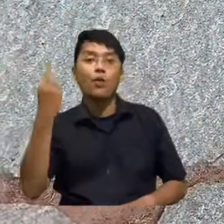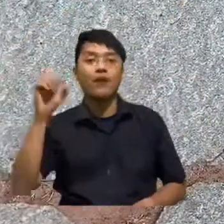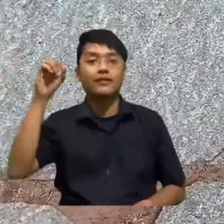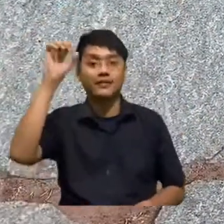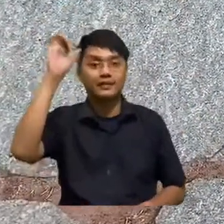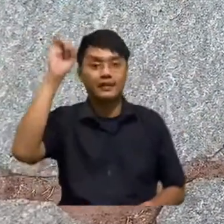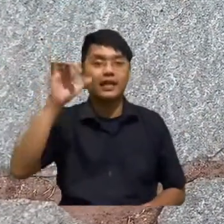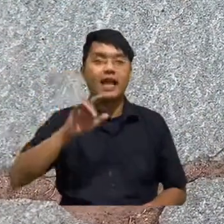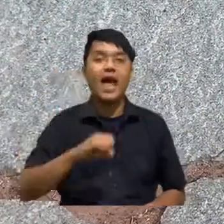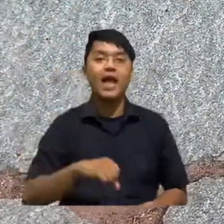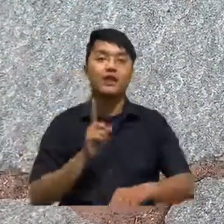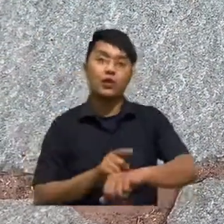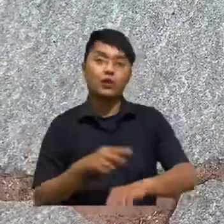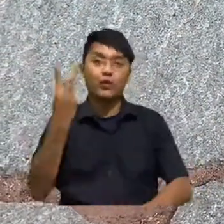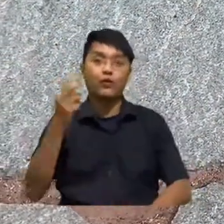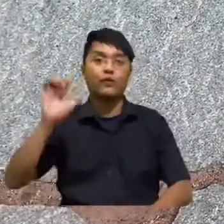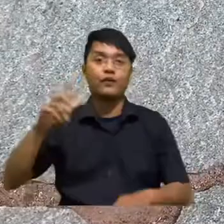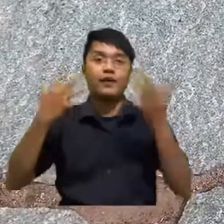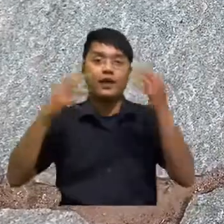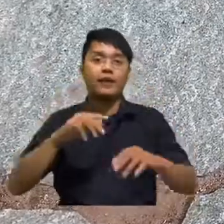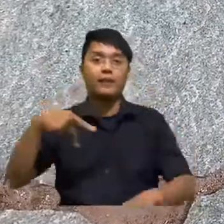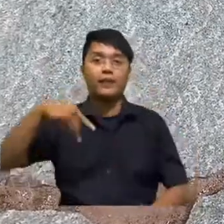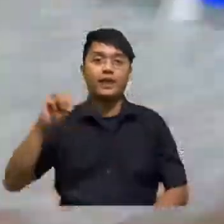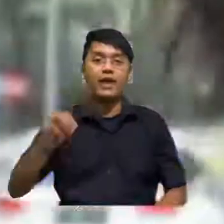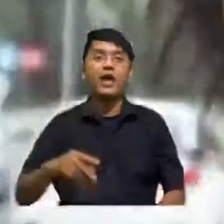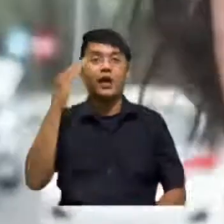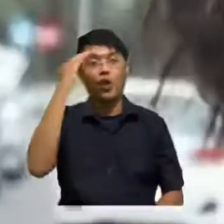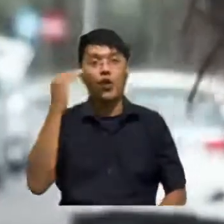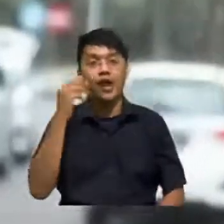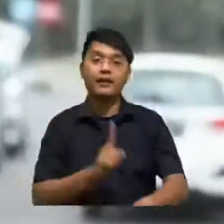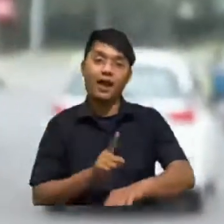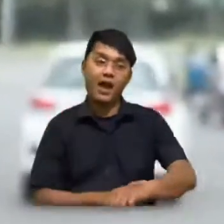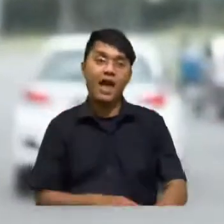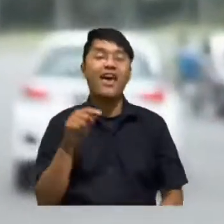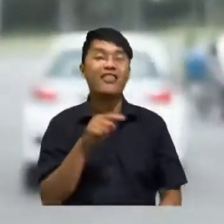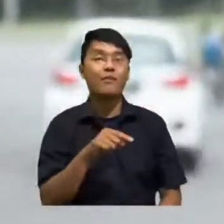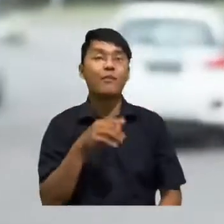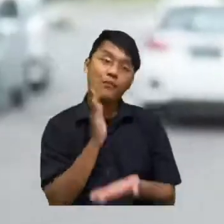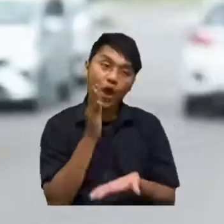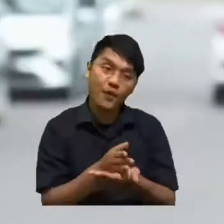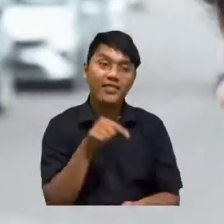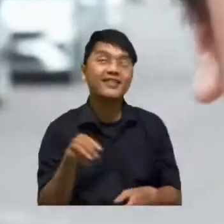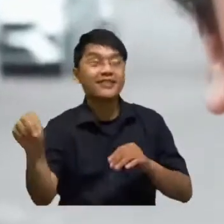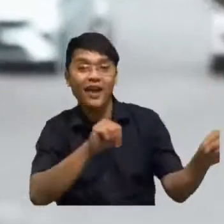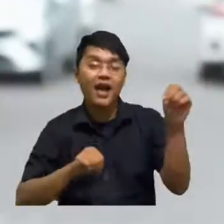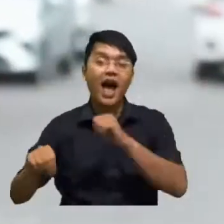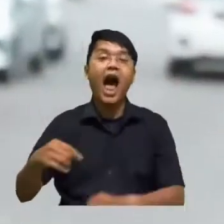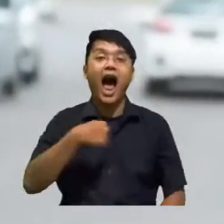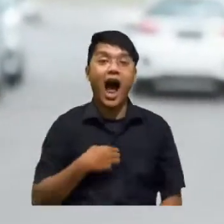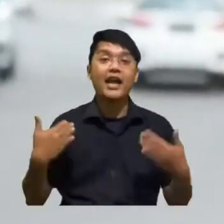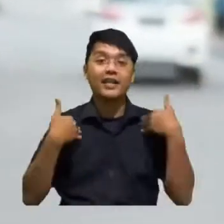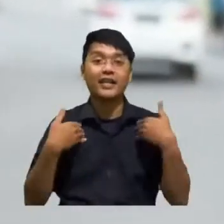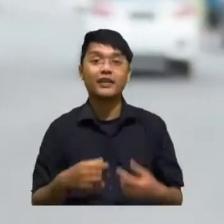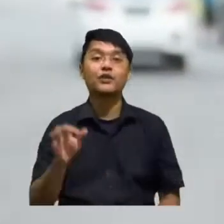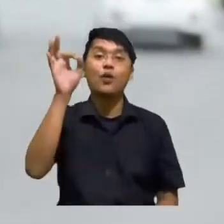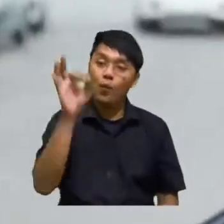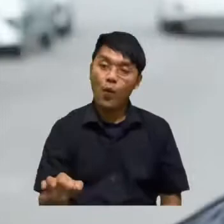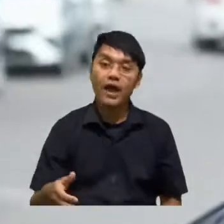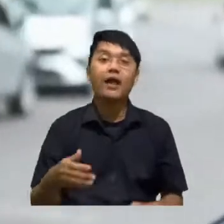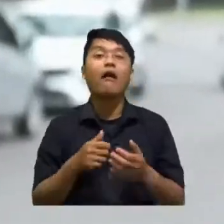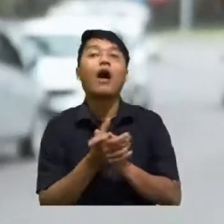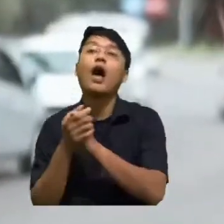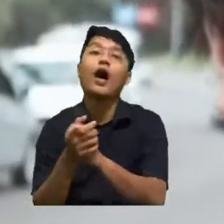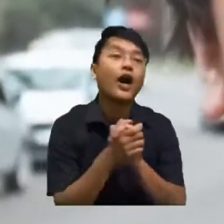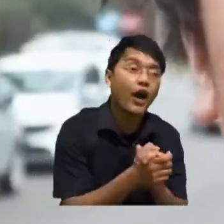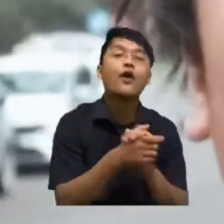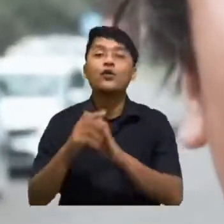at 2:58 p.m. Korea Standard Time. The problem of the scientific experiment was I needed someone's help to help me for a